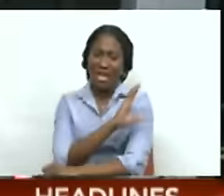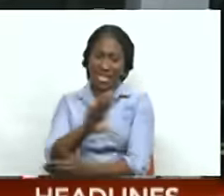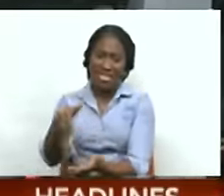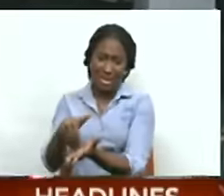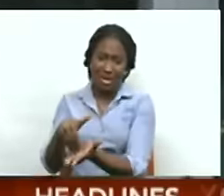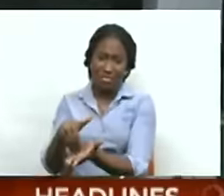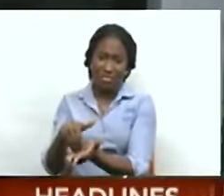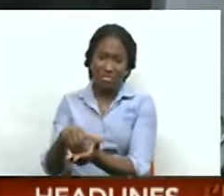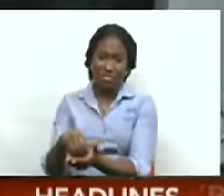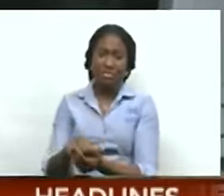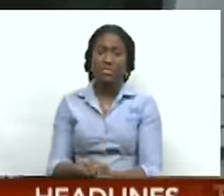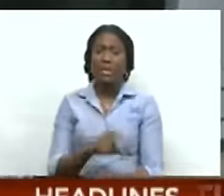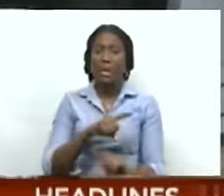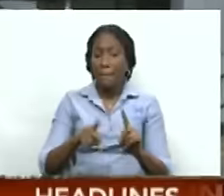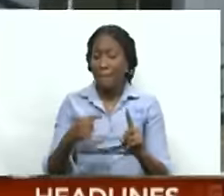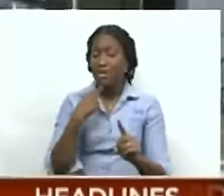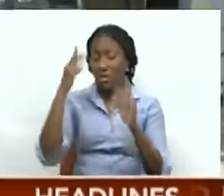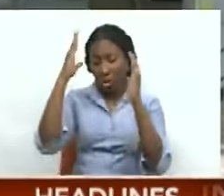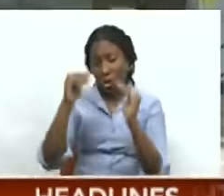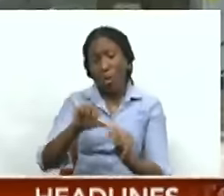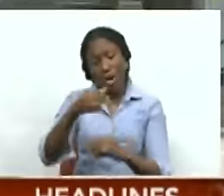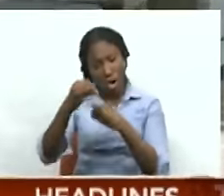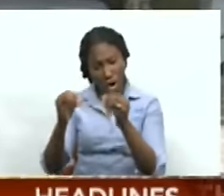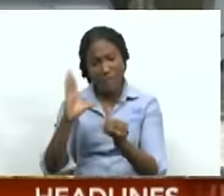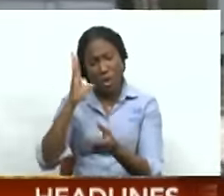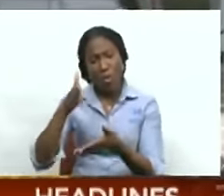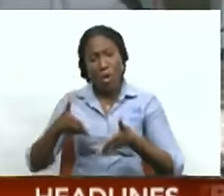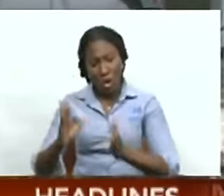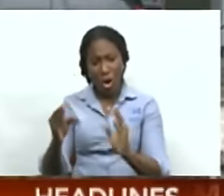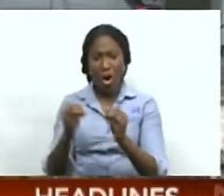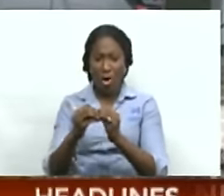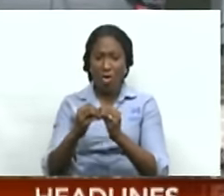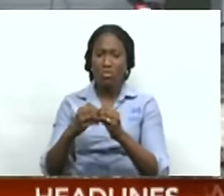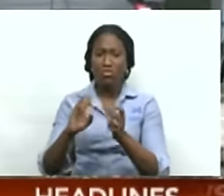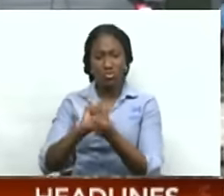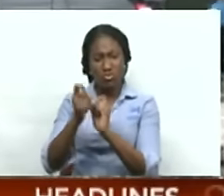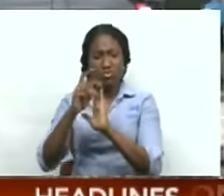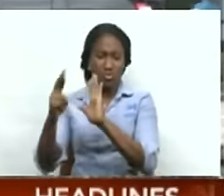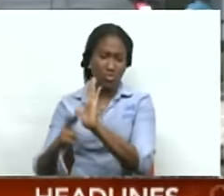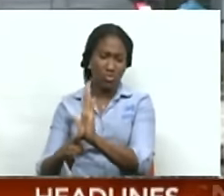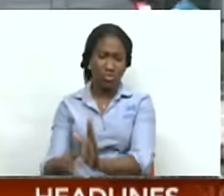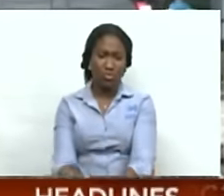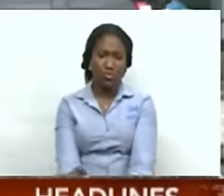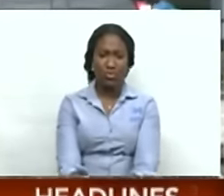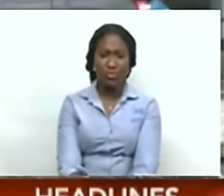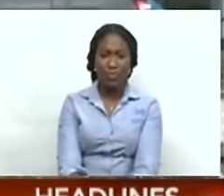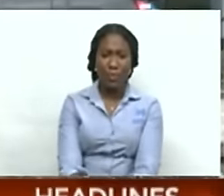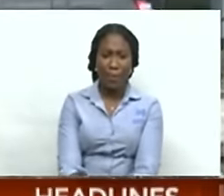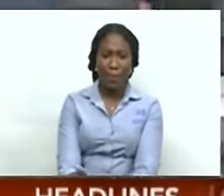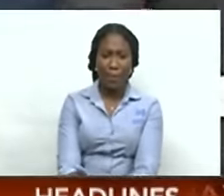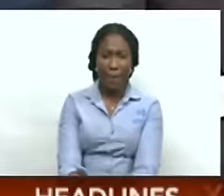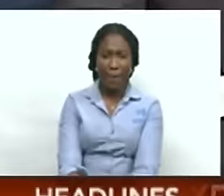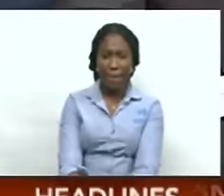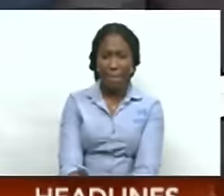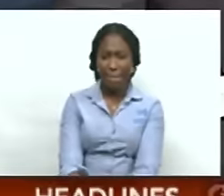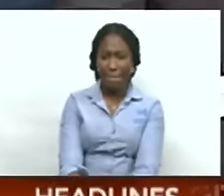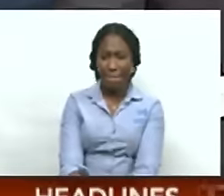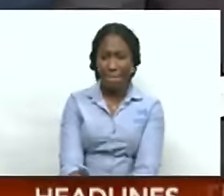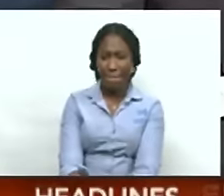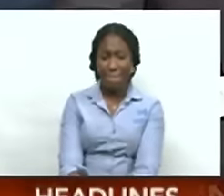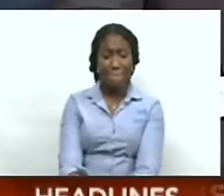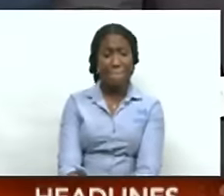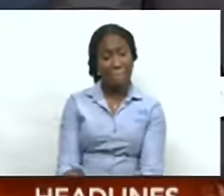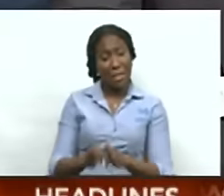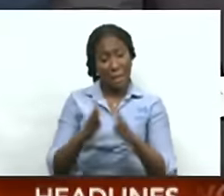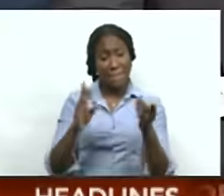other offices can adopt the same policy. Kimberly Fletcher, CNC3 News. Big change there. Correct. Well, Jasmeric